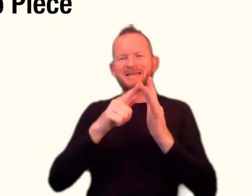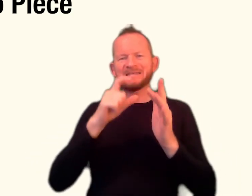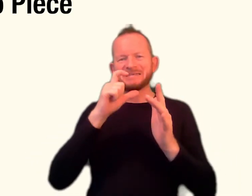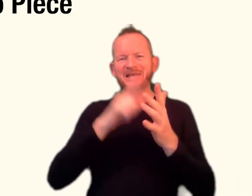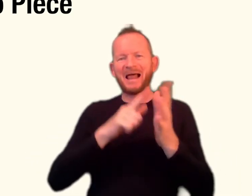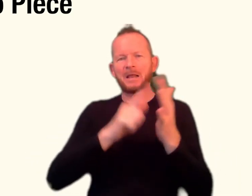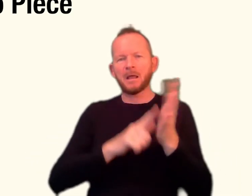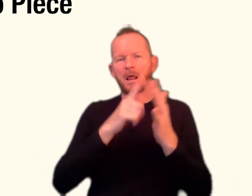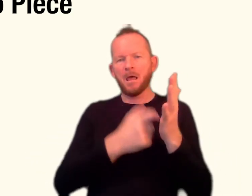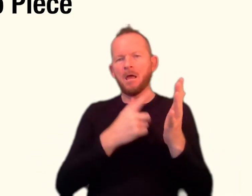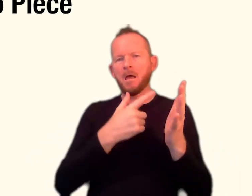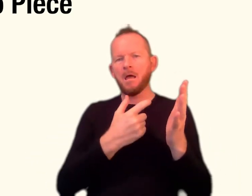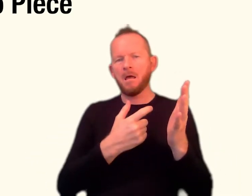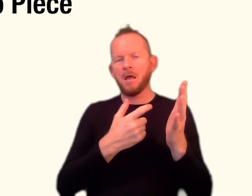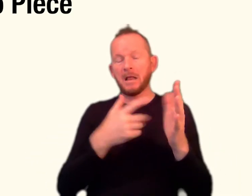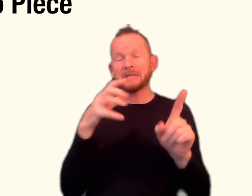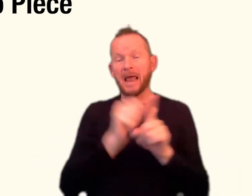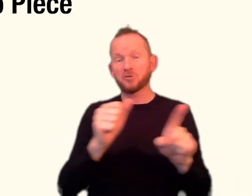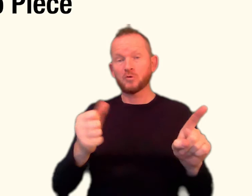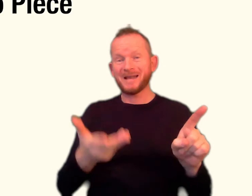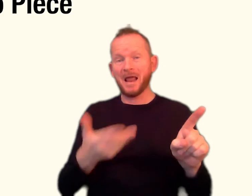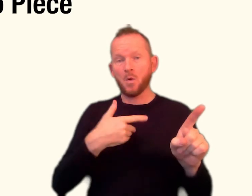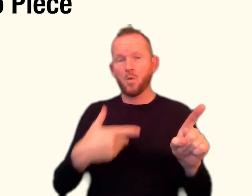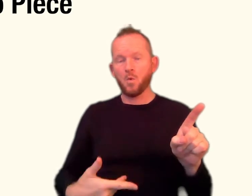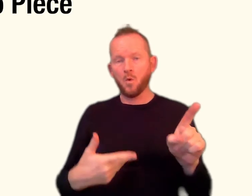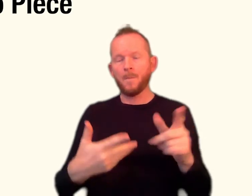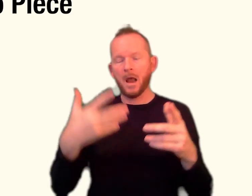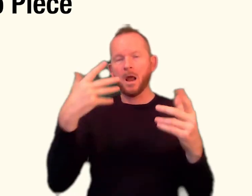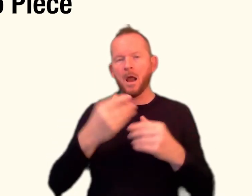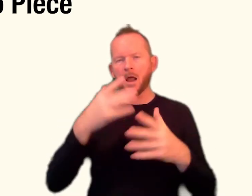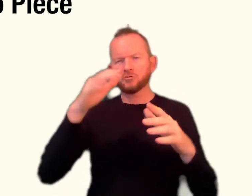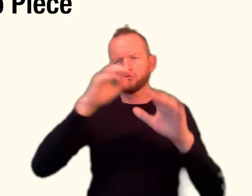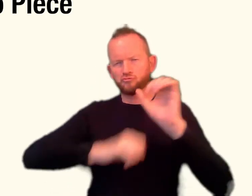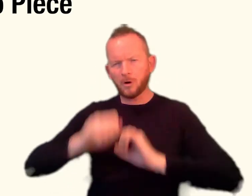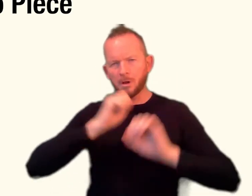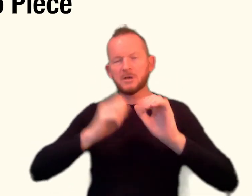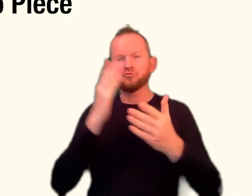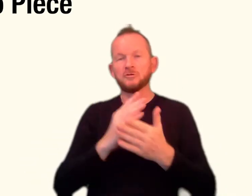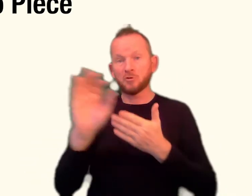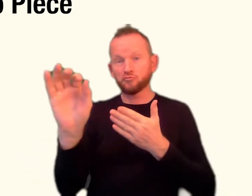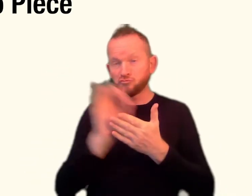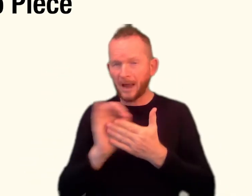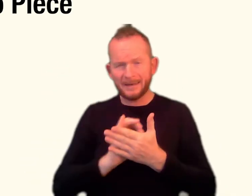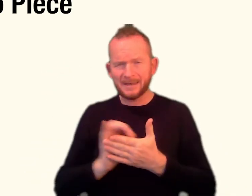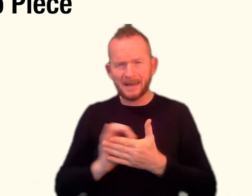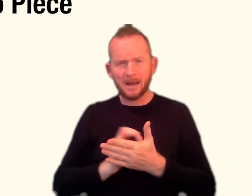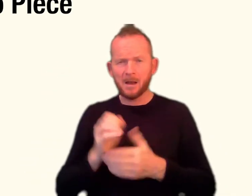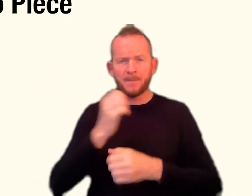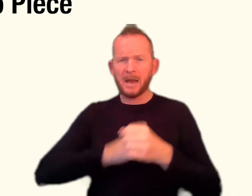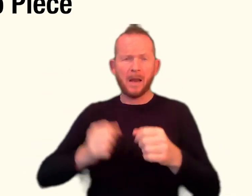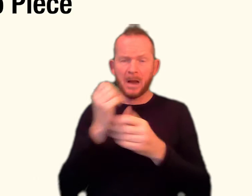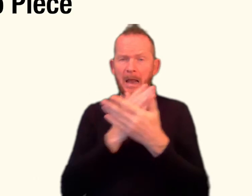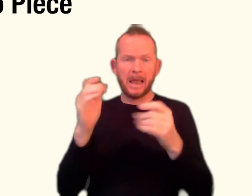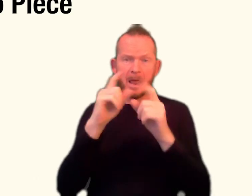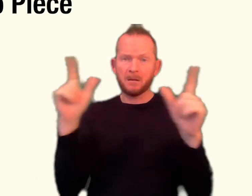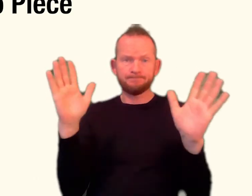been diagnosed now, but I didn't quite remember how much I was struggling with just writing. And that became really clear. And all